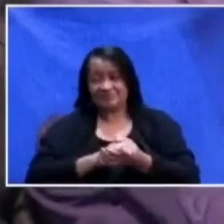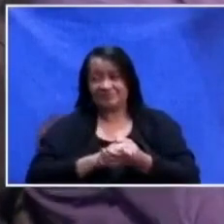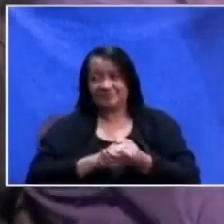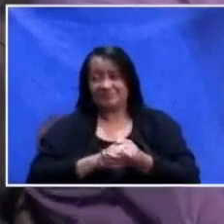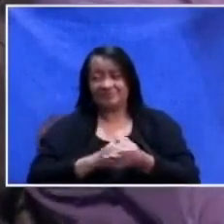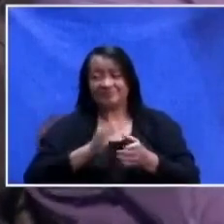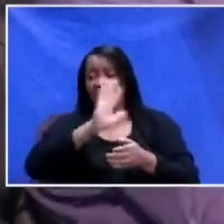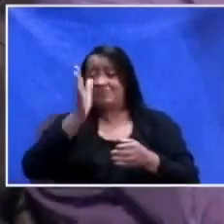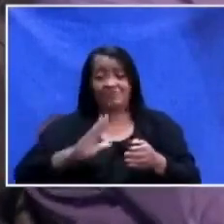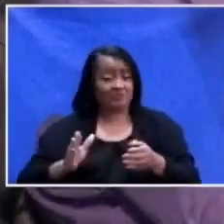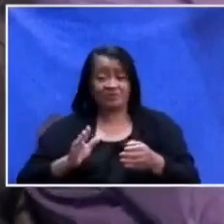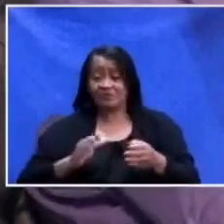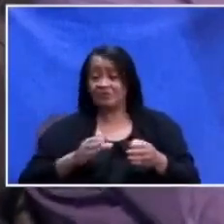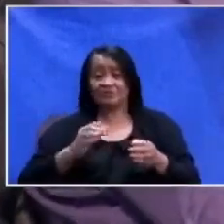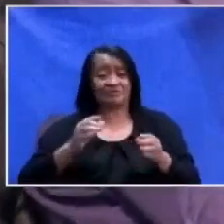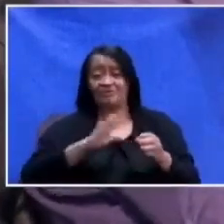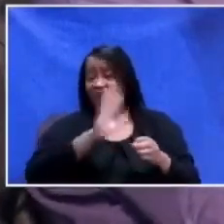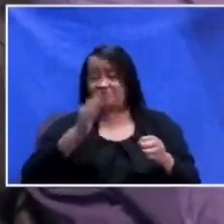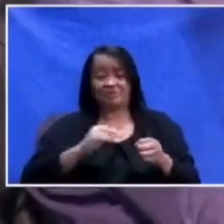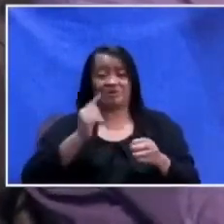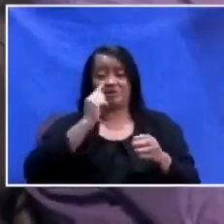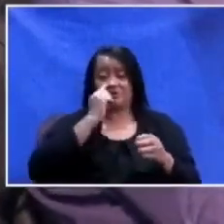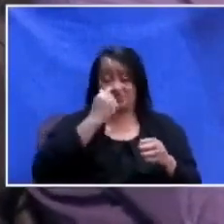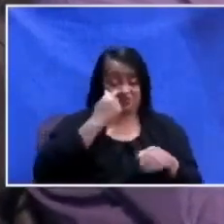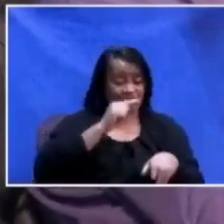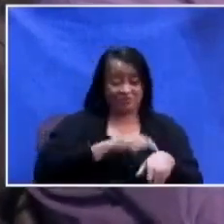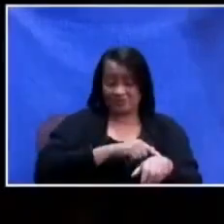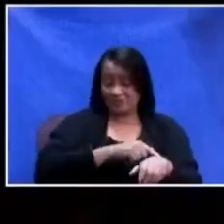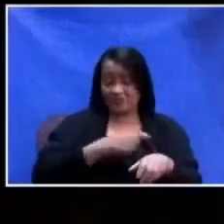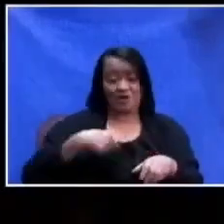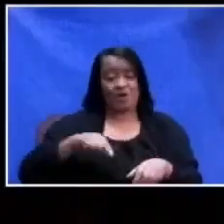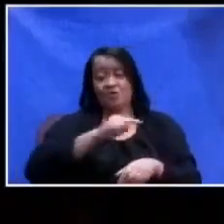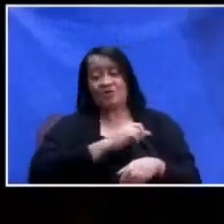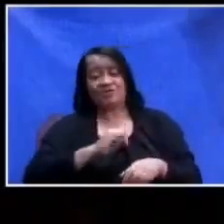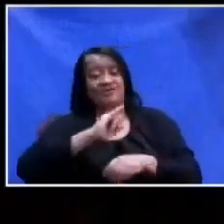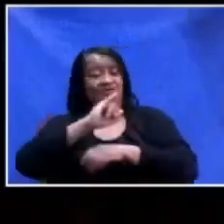It's never been a dull moment. I mean, we've just...